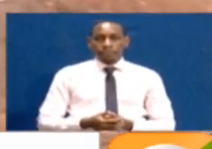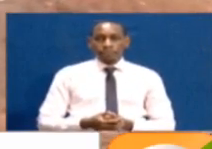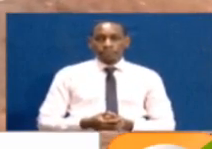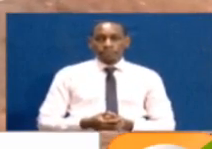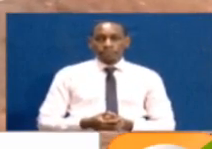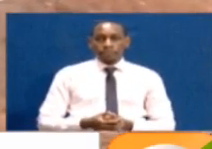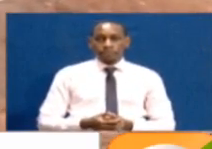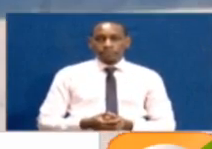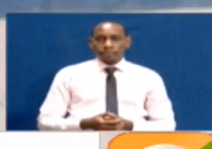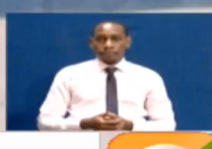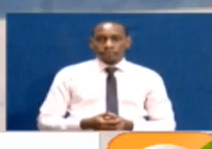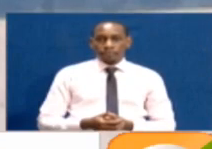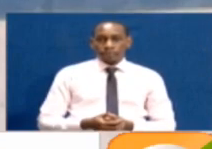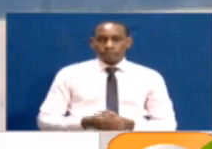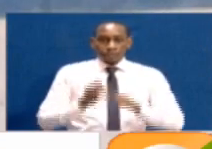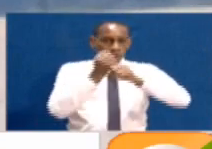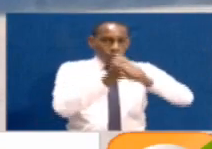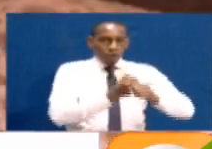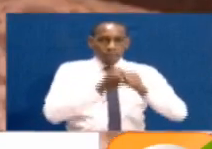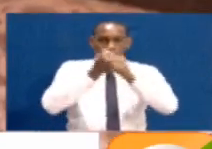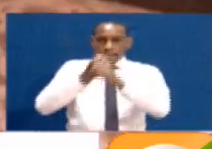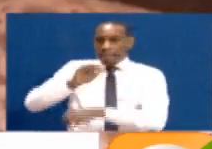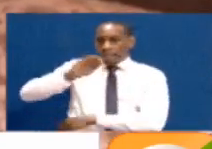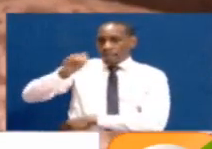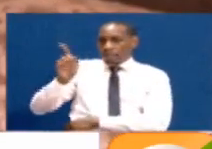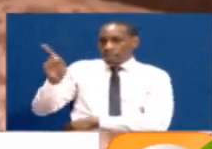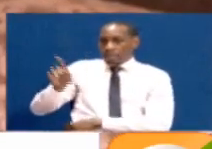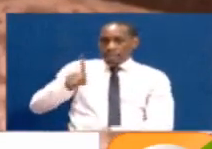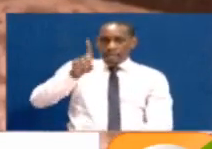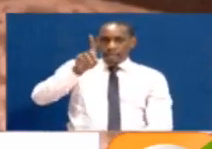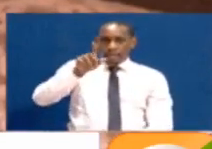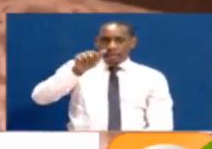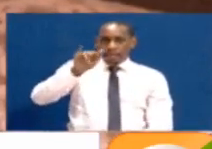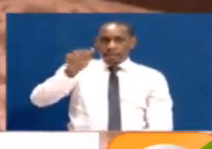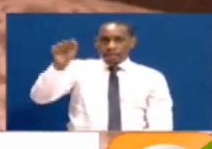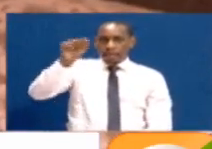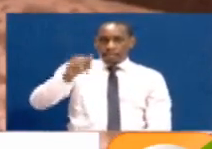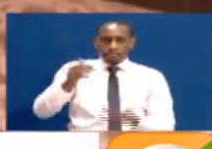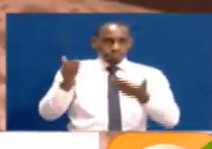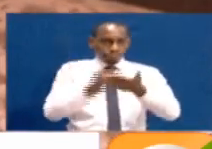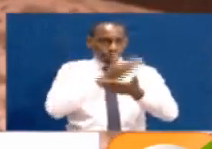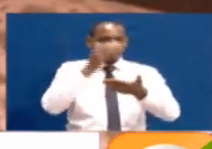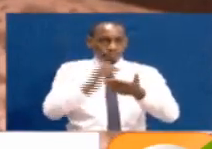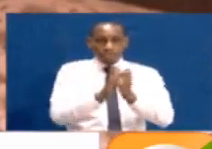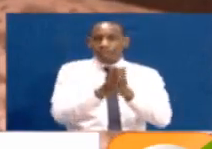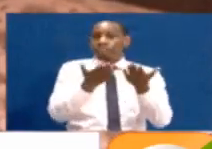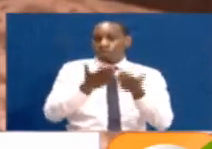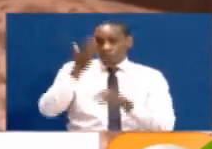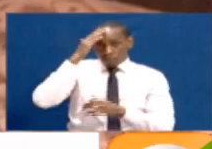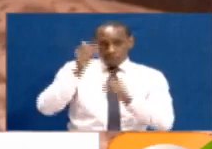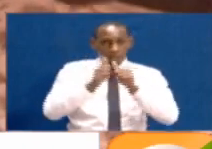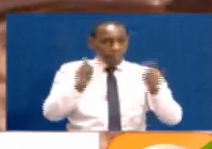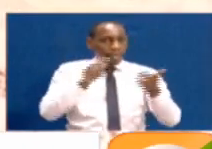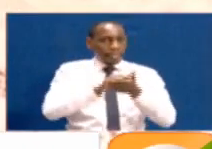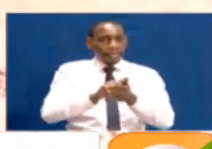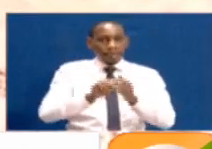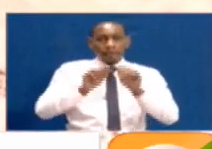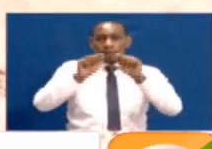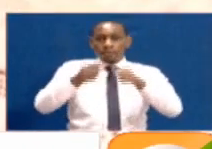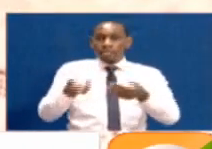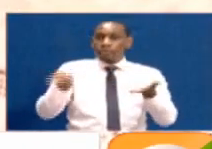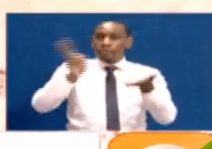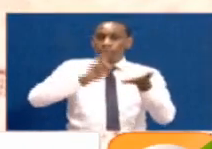Ragama Oyugis, Homa Bay County. Daisy peruses her books. She knows too well that she might retake